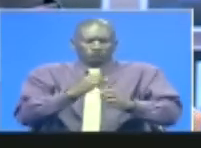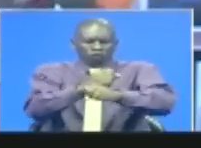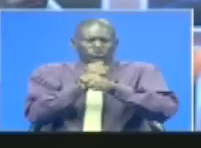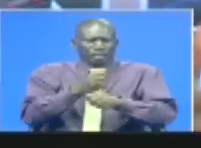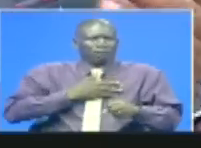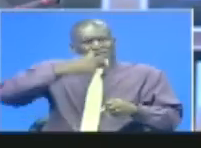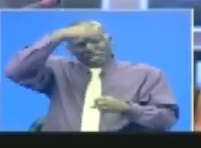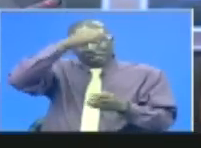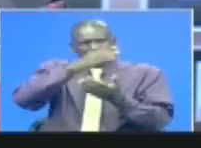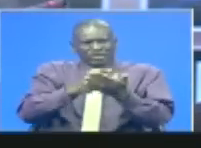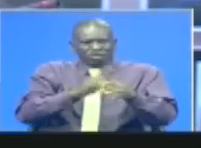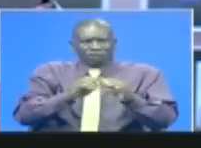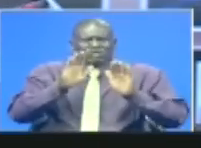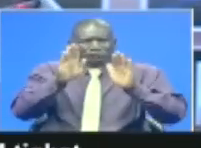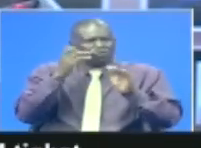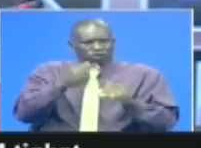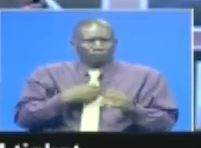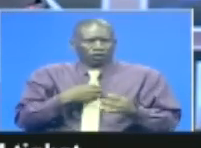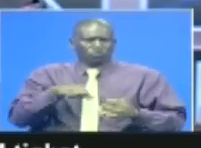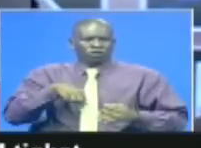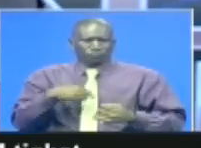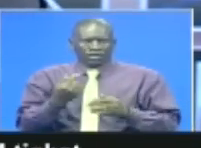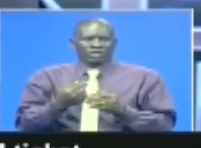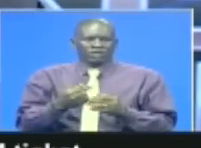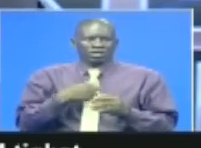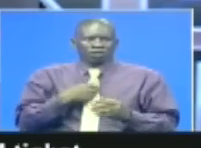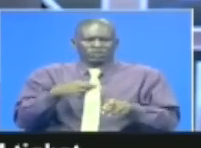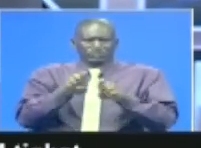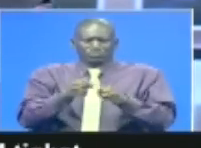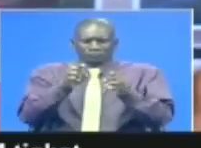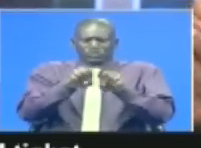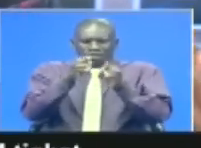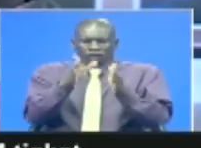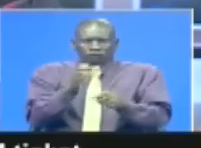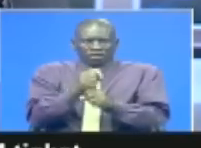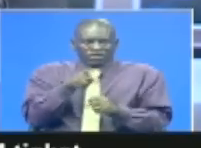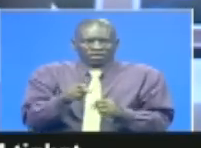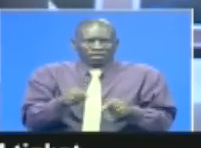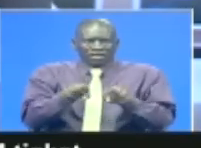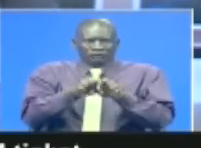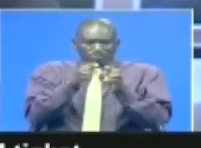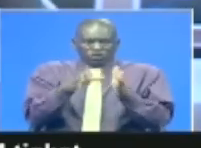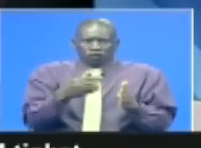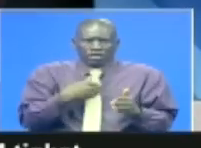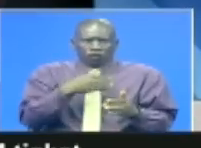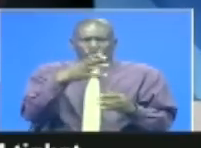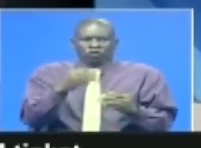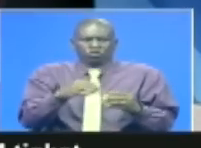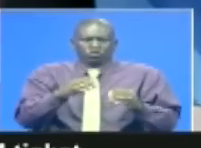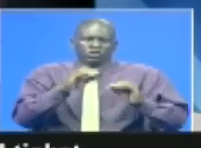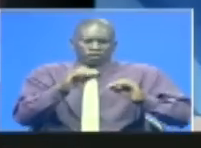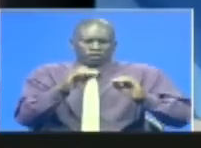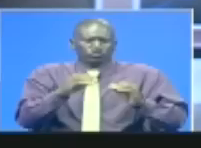degree. Sometimes it's important for me to feel I am still the same guy who did this. I'm still the same guy who had to go for tuitions